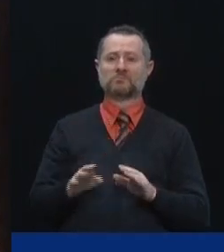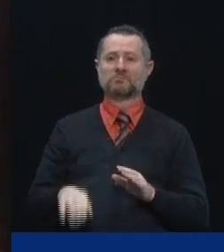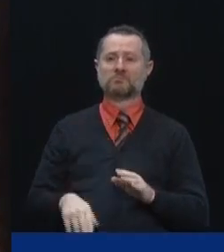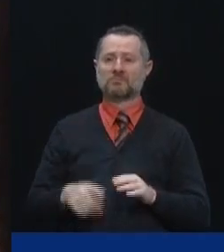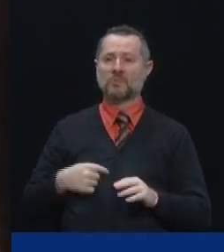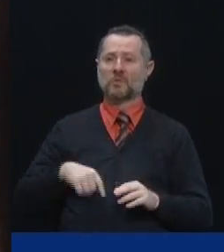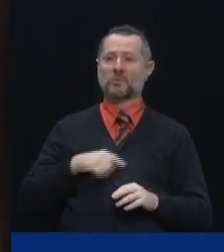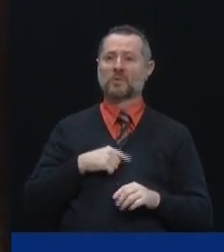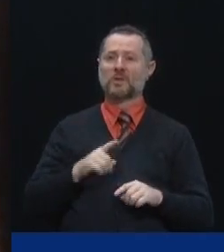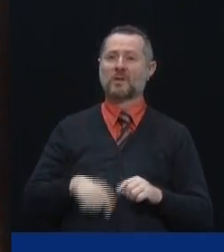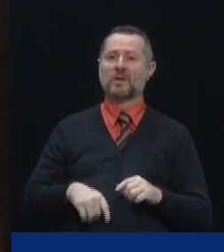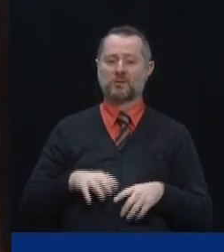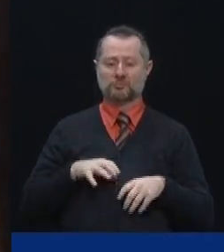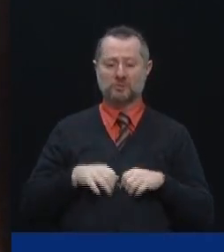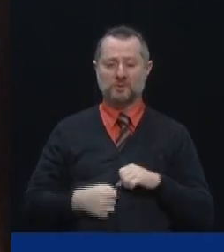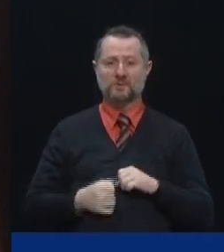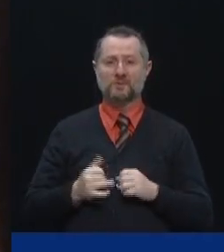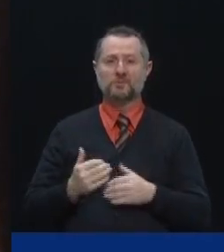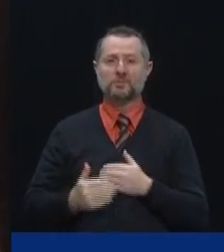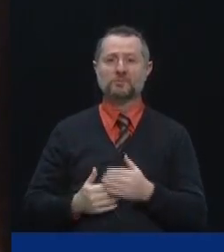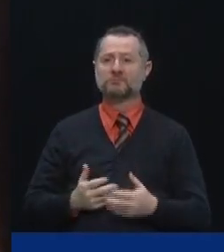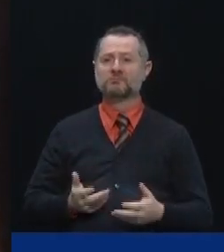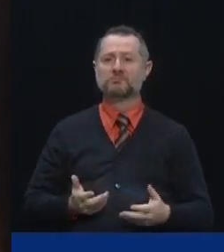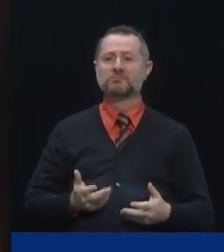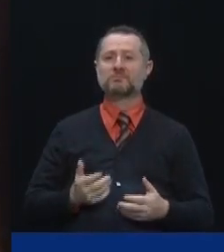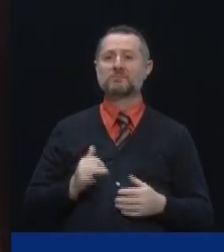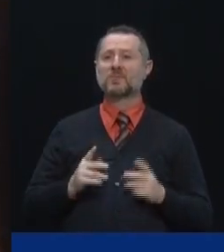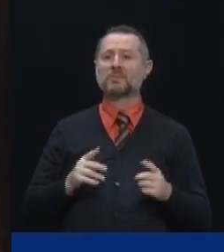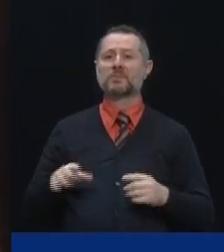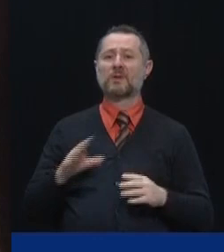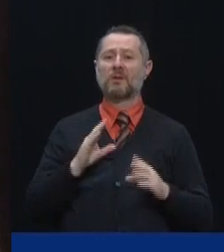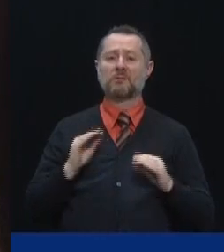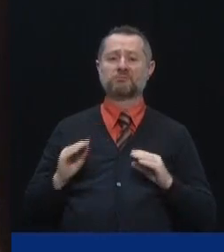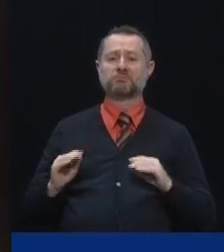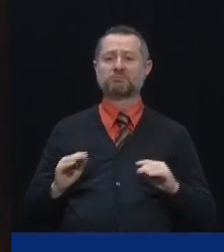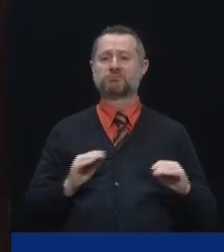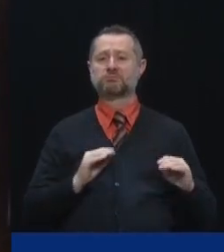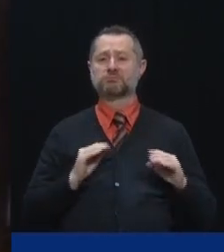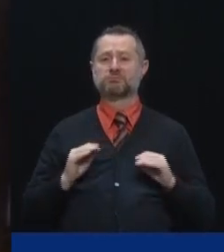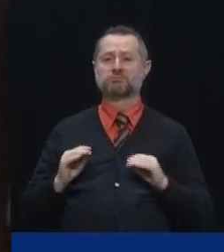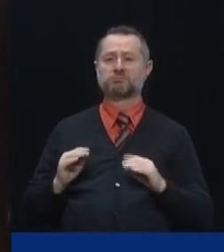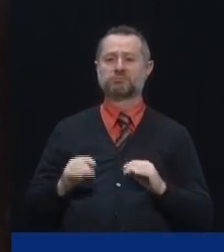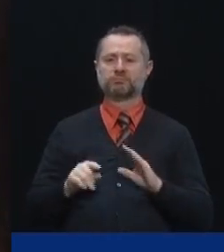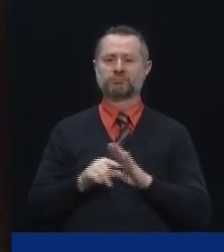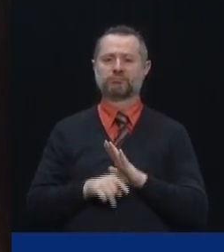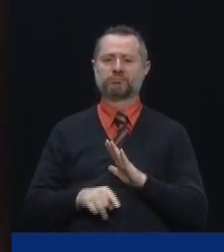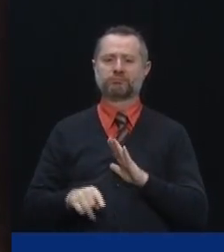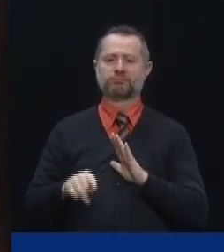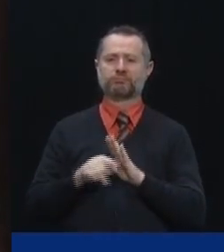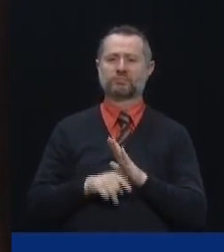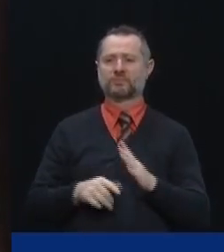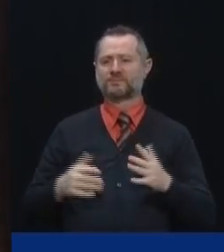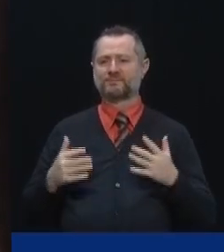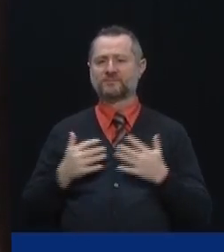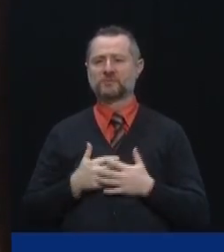grieve. And then there were rumors on top of rumors and fears. And it was